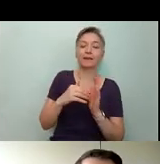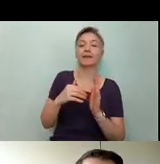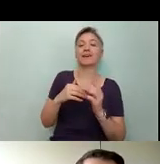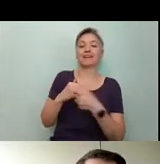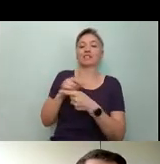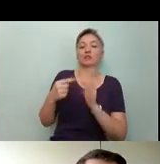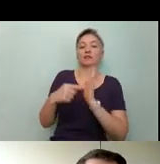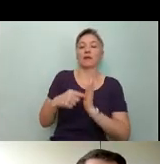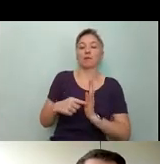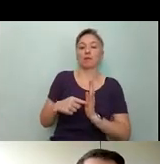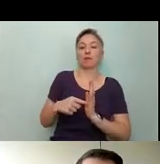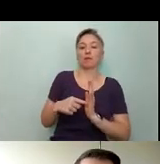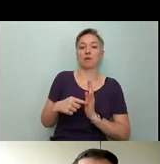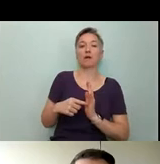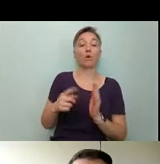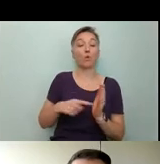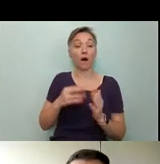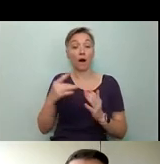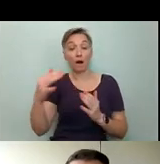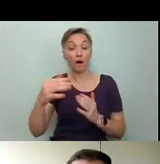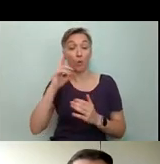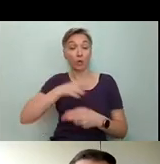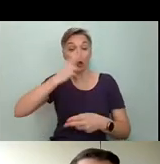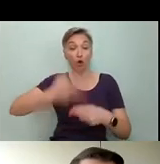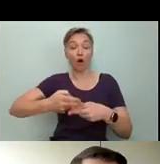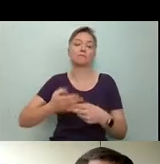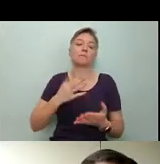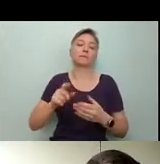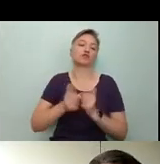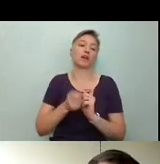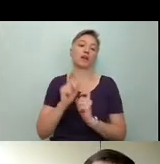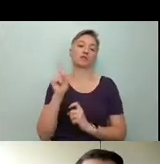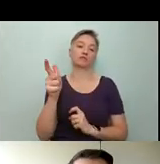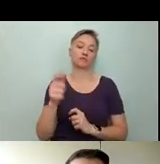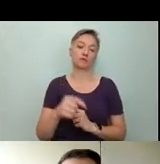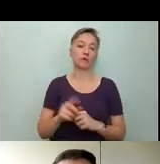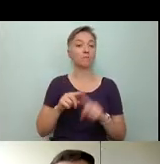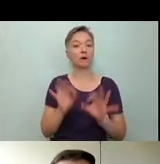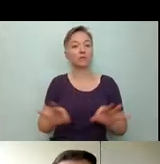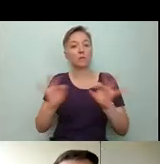bit. But ultimately, it's important that you have a sense of where your role today fits